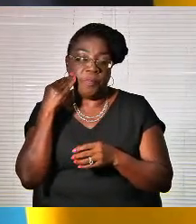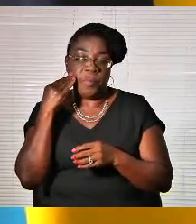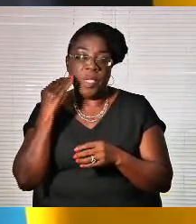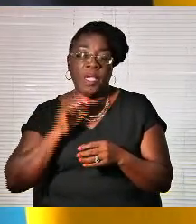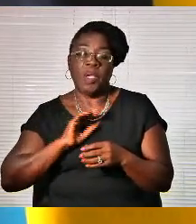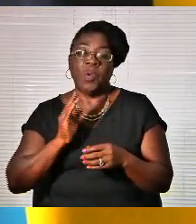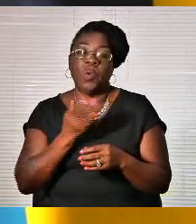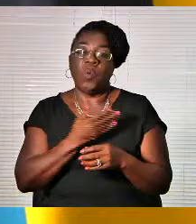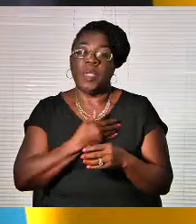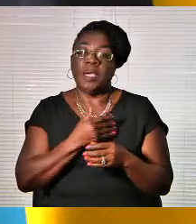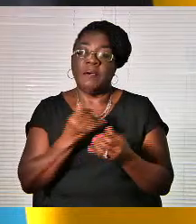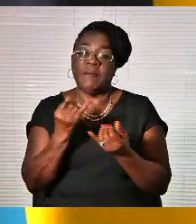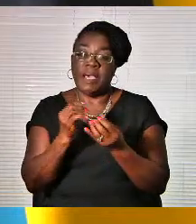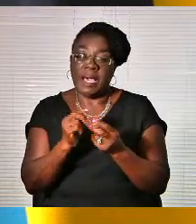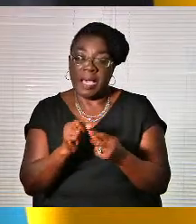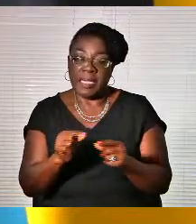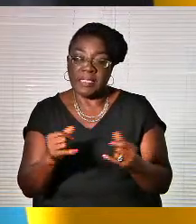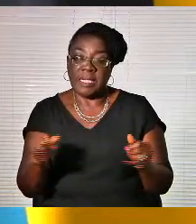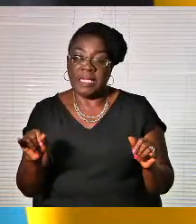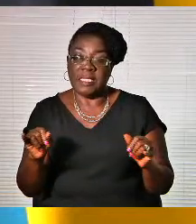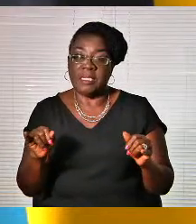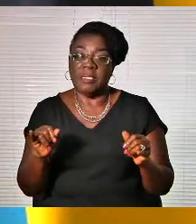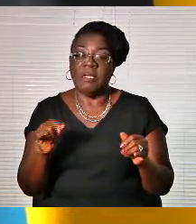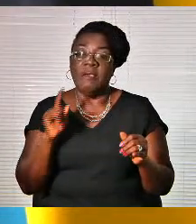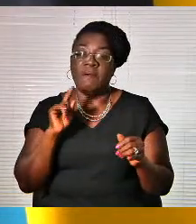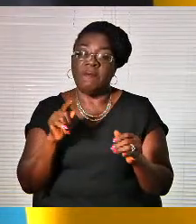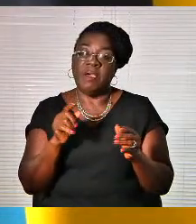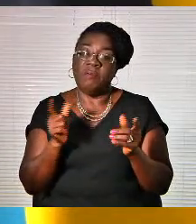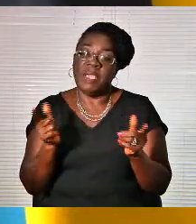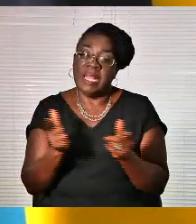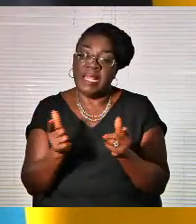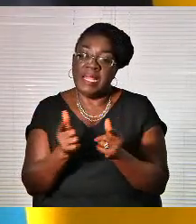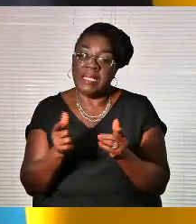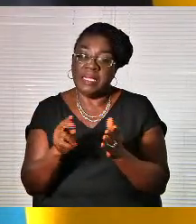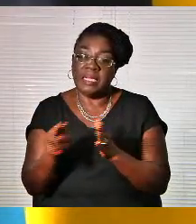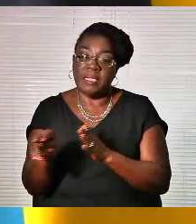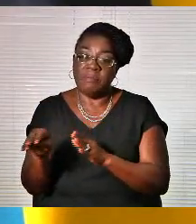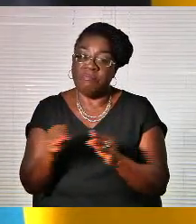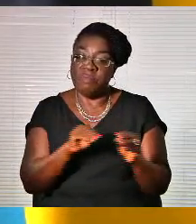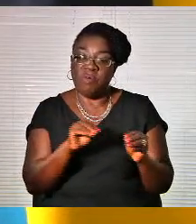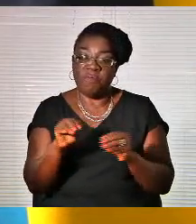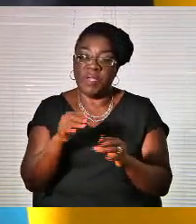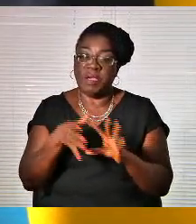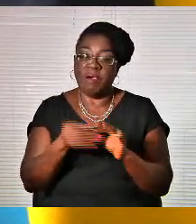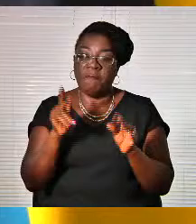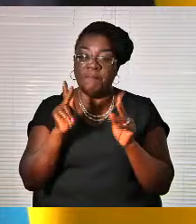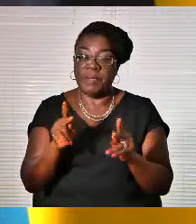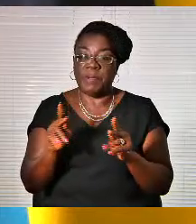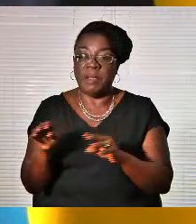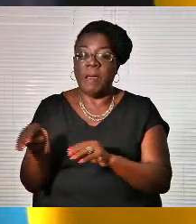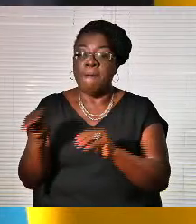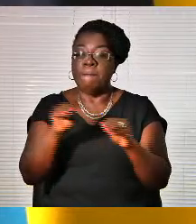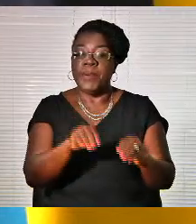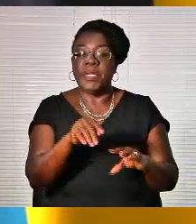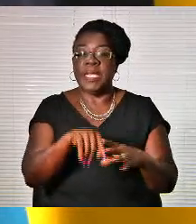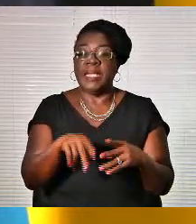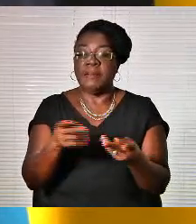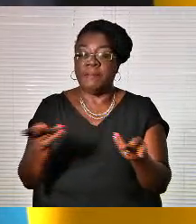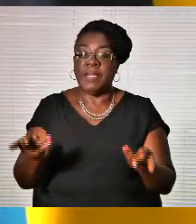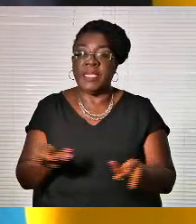of very restrictive to minimally restrictive measures put in place early on,